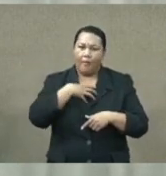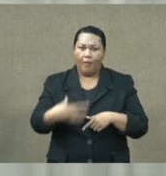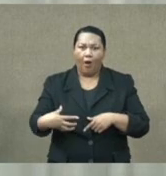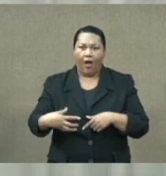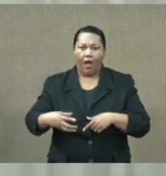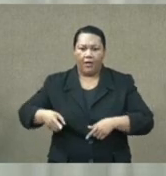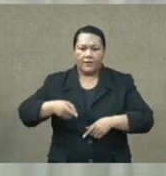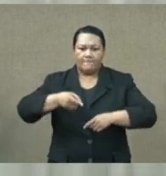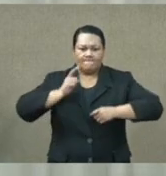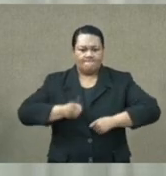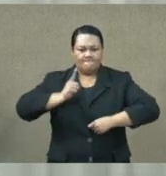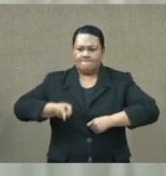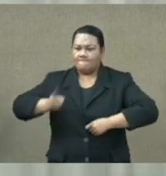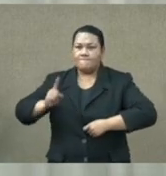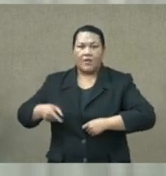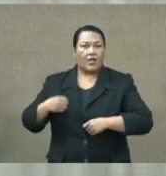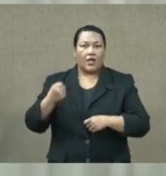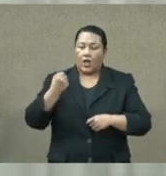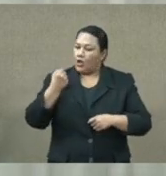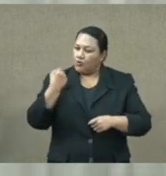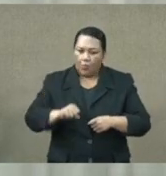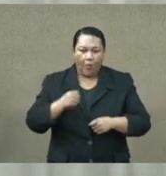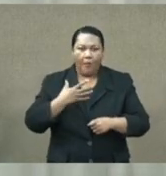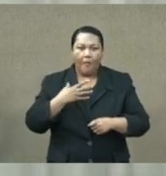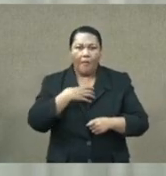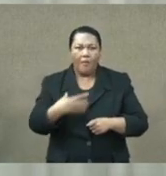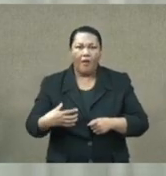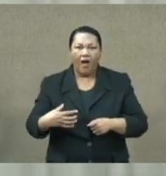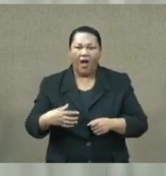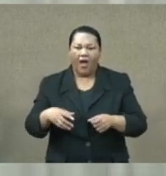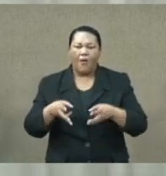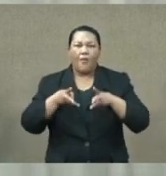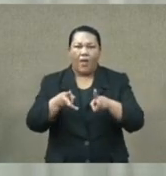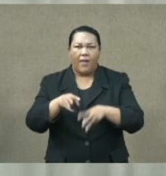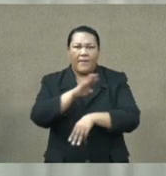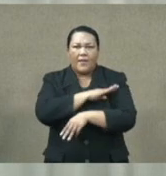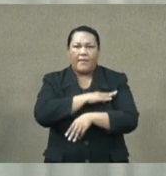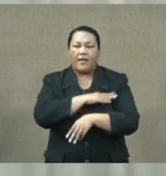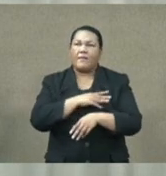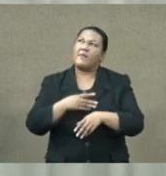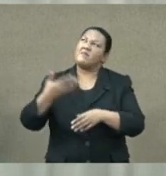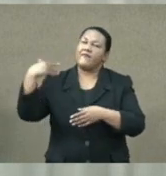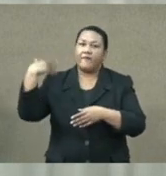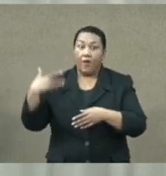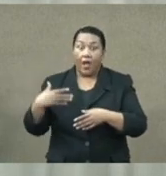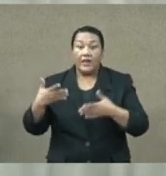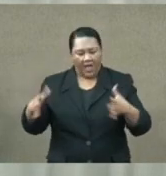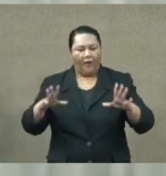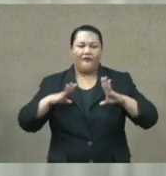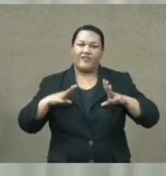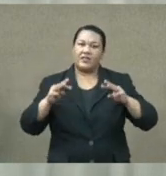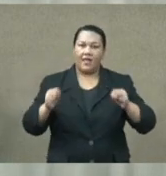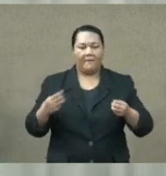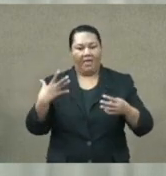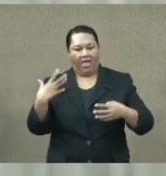There is a new spirit of freedom in the air, and the streets, in the villages, and in our country. One letter writer in